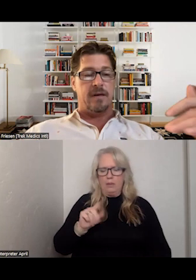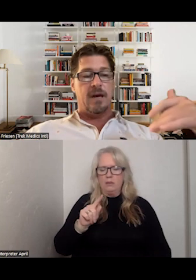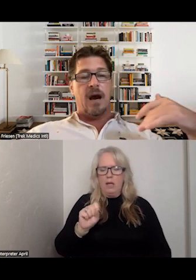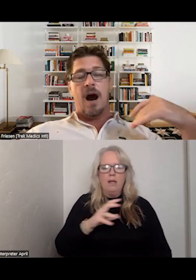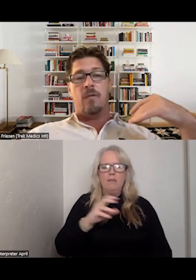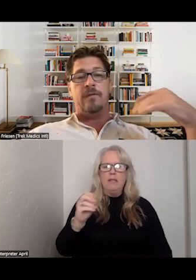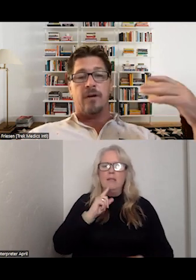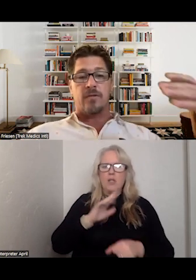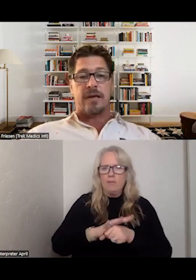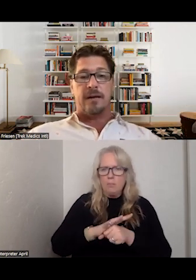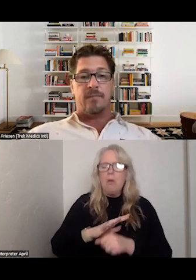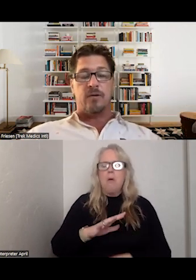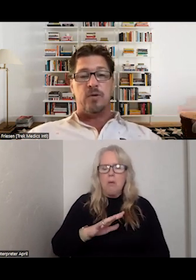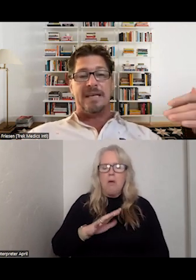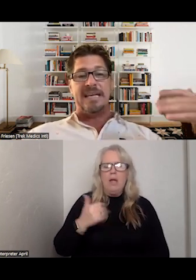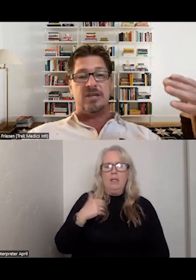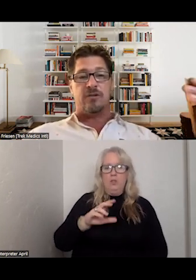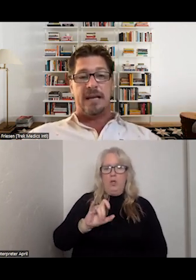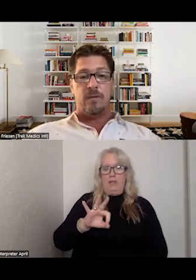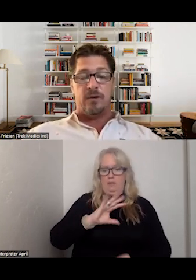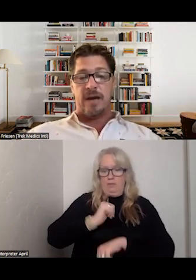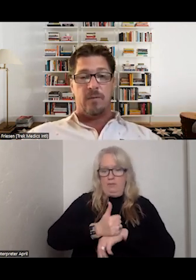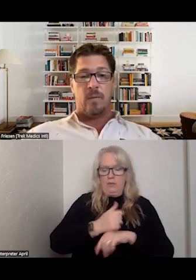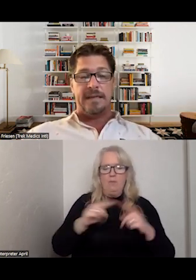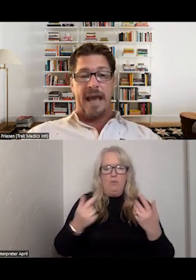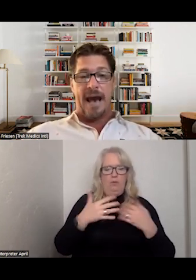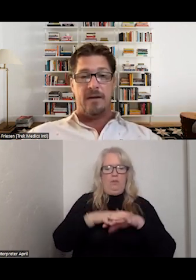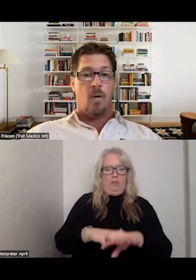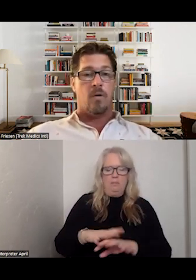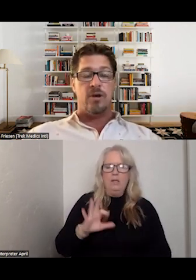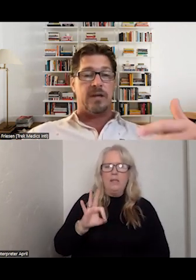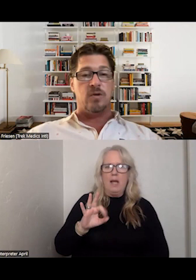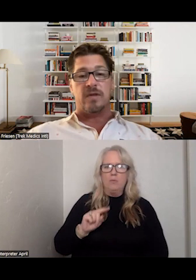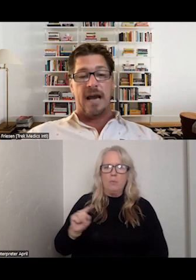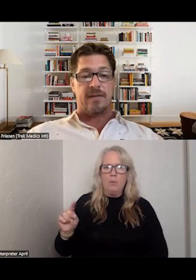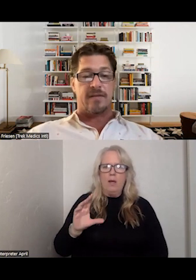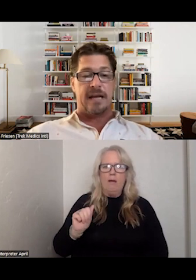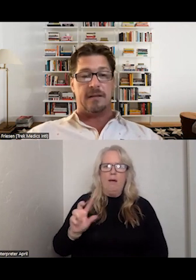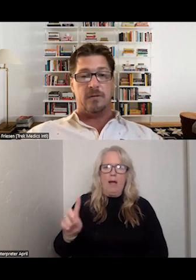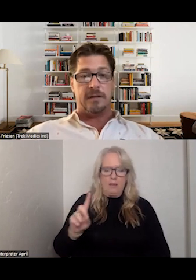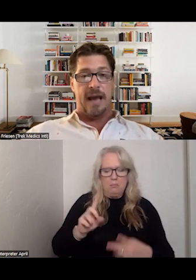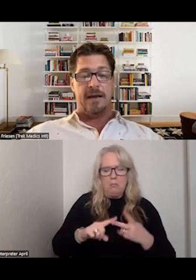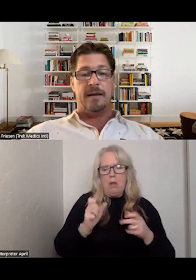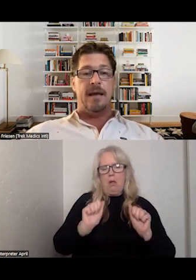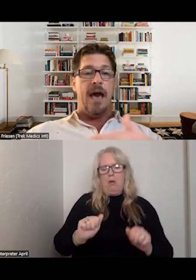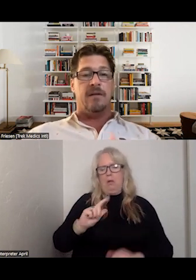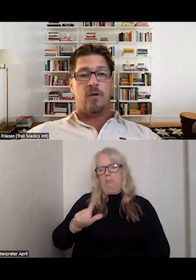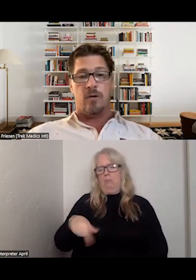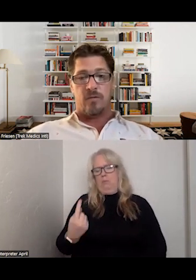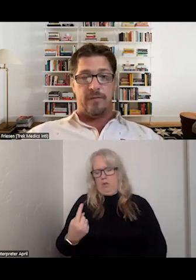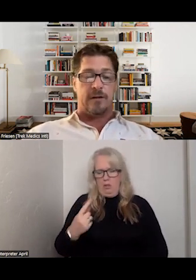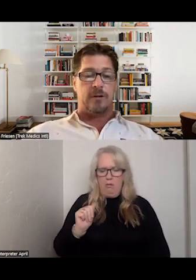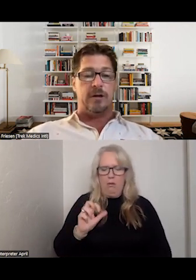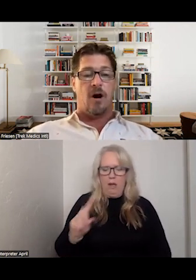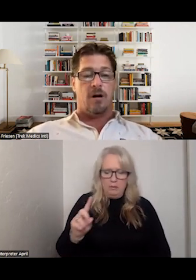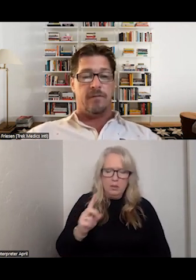confirmations. We've also set it up so you can integrate it with your 911 CAD, or you can use it as a standalone CAD. And of